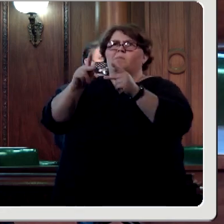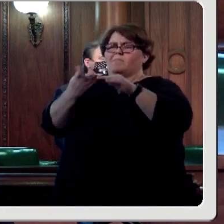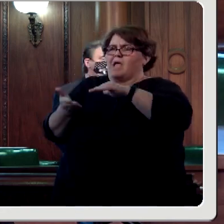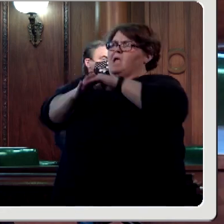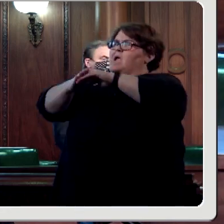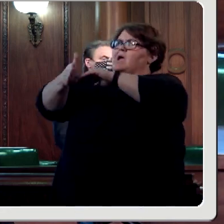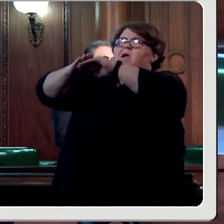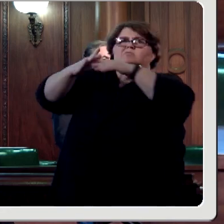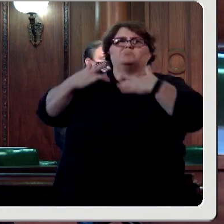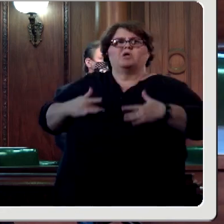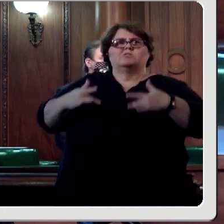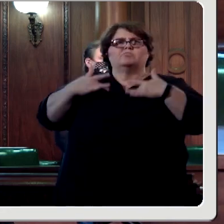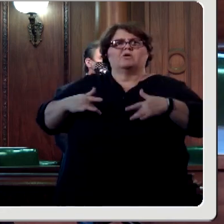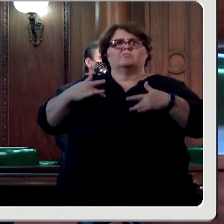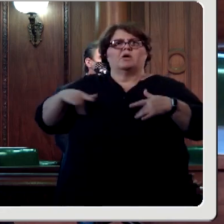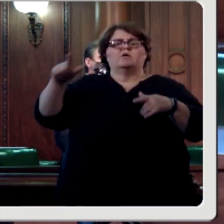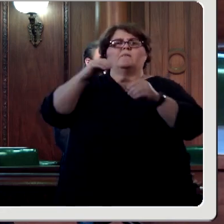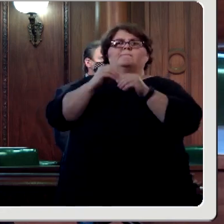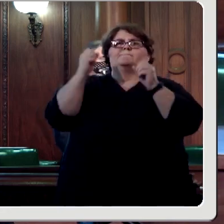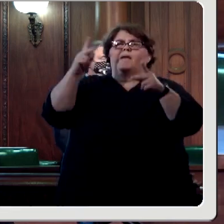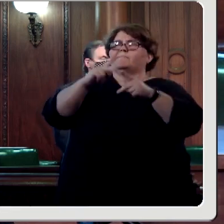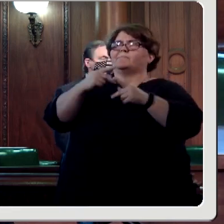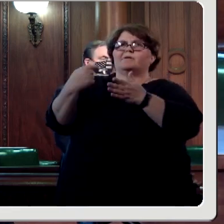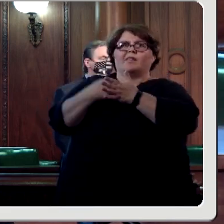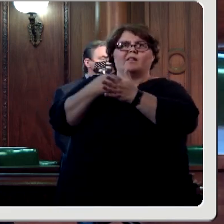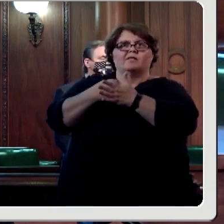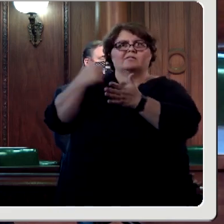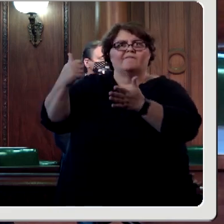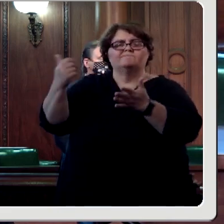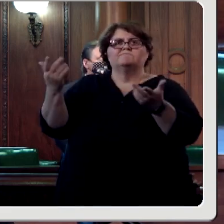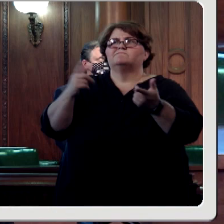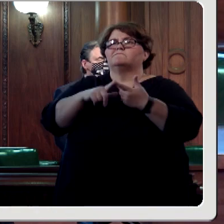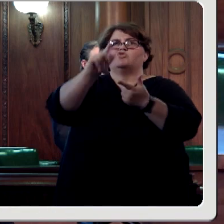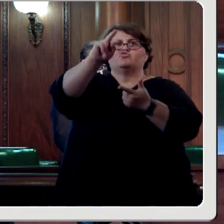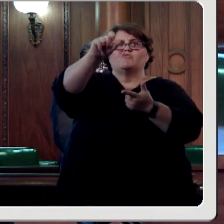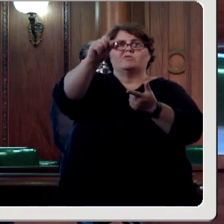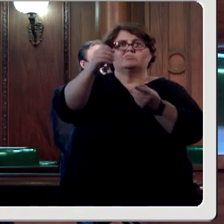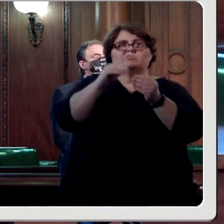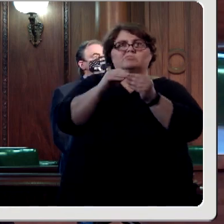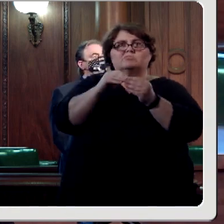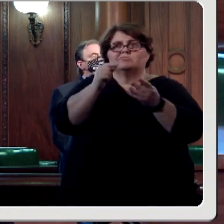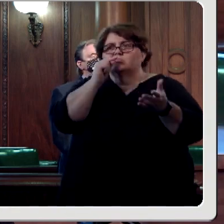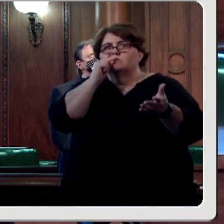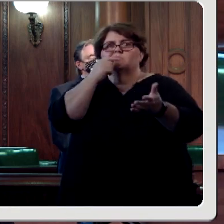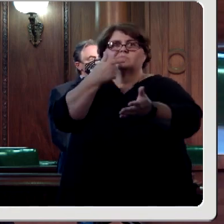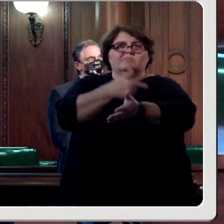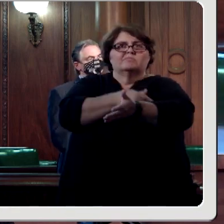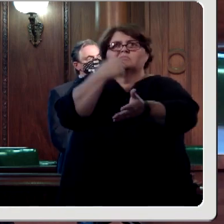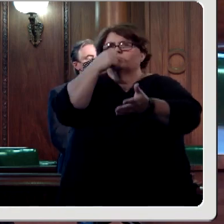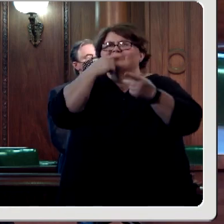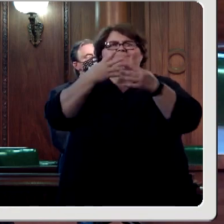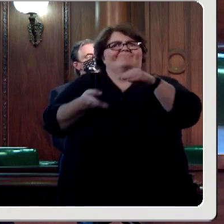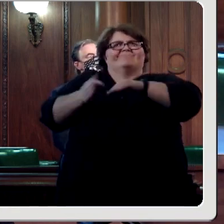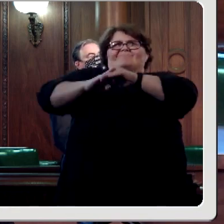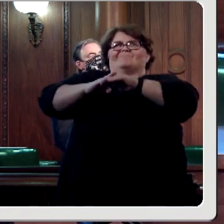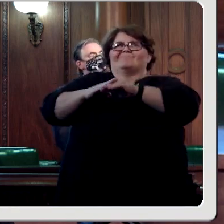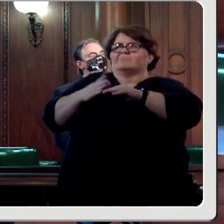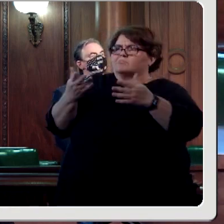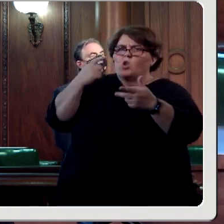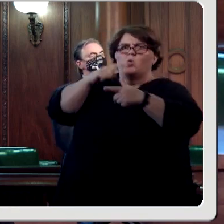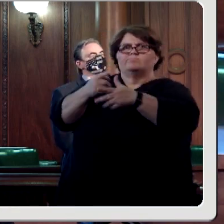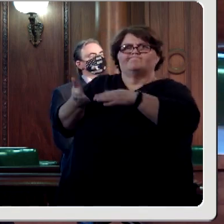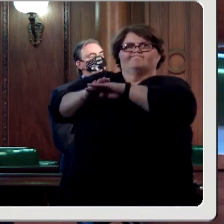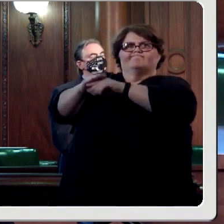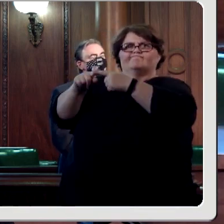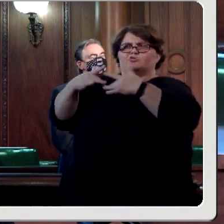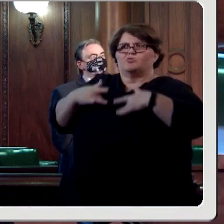But not only has the death rate related to COVID in the United States not decreased as much as it has in other countries that had